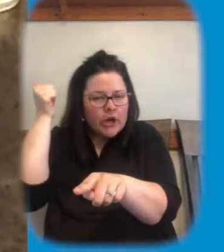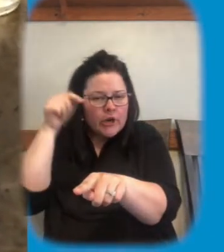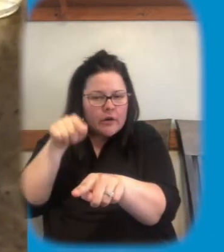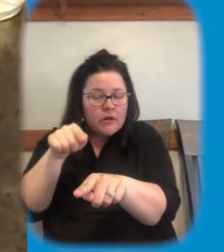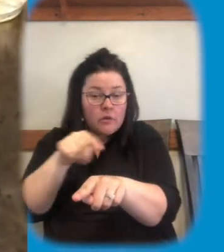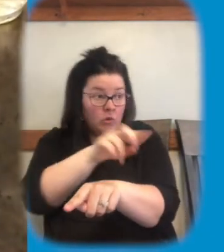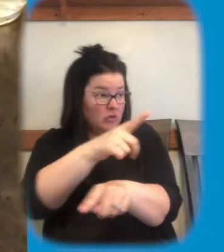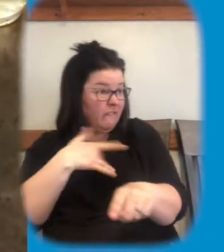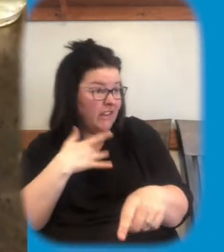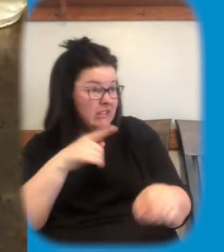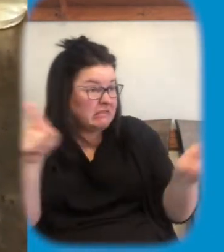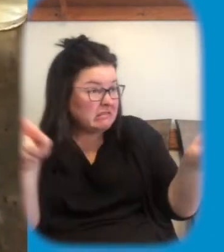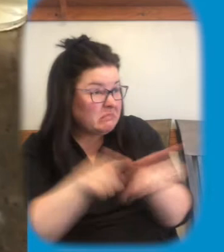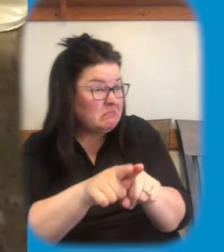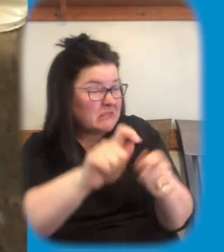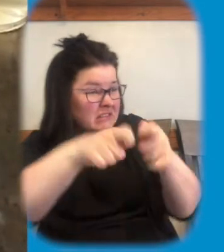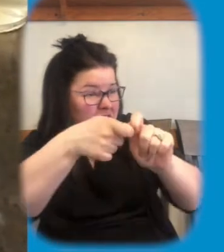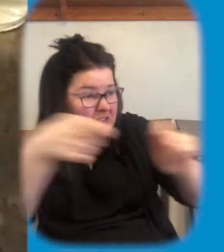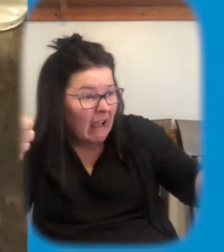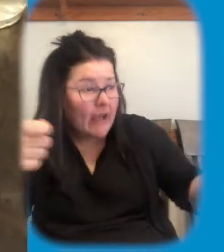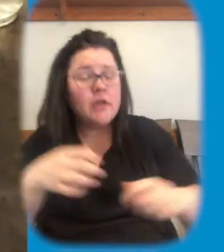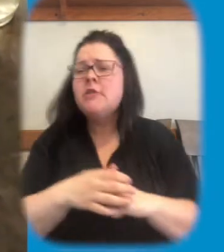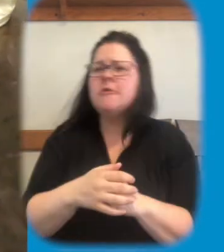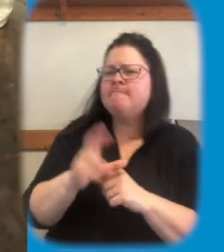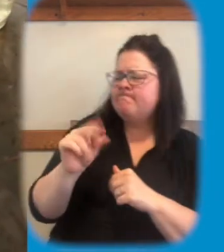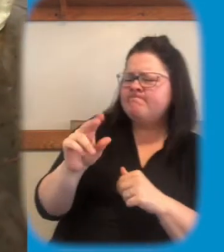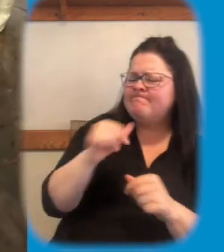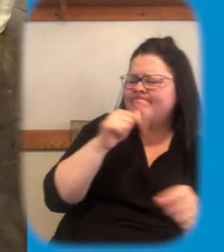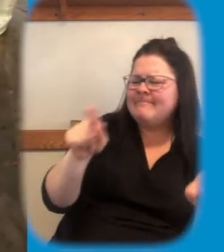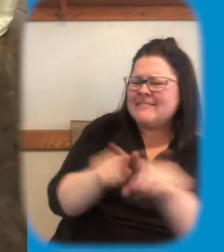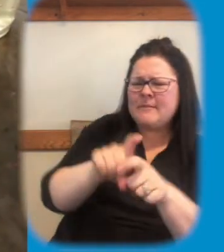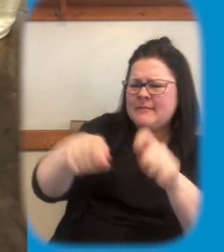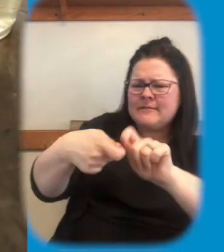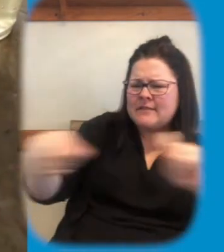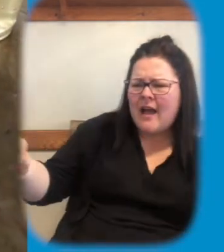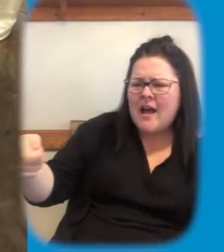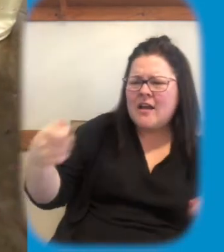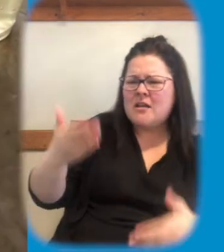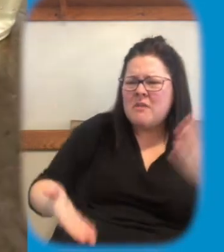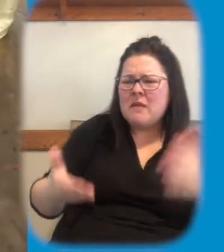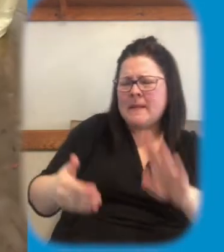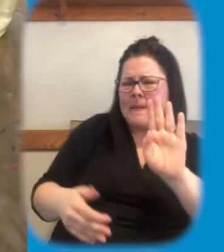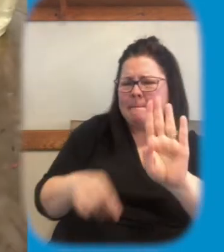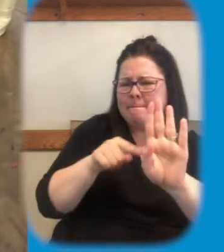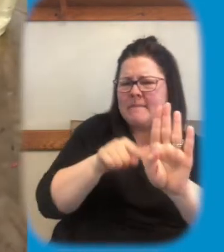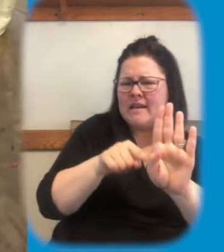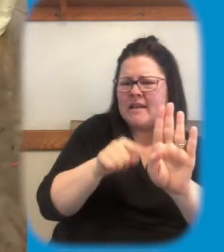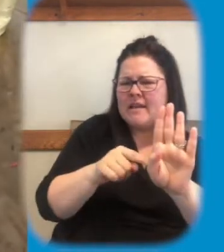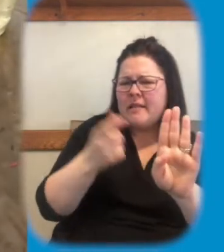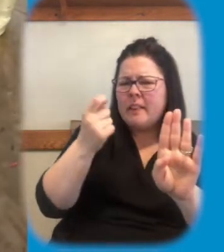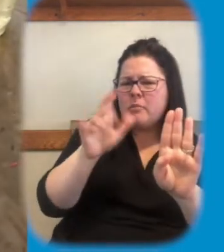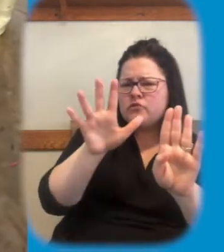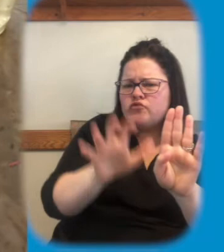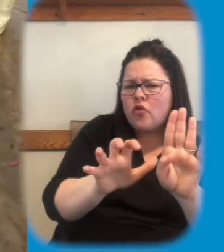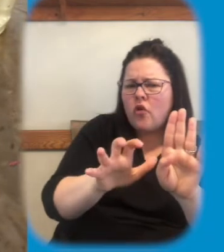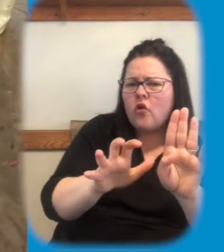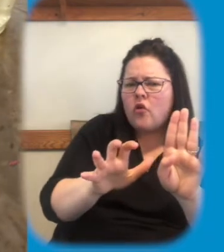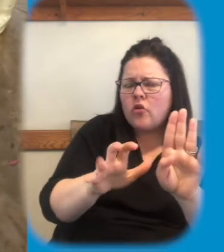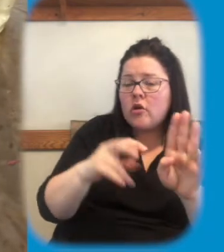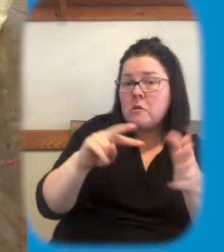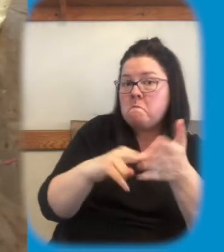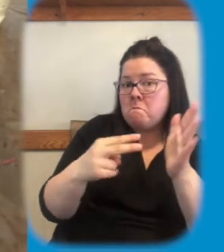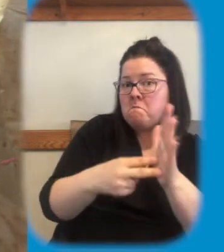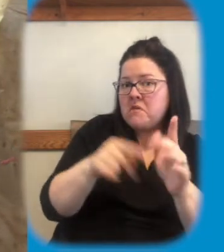think? Or do you think it's an exact tie? It might be an exact tie, but this one might be a bit dirtier because of its color, kind